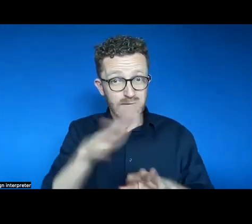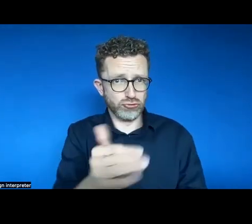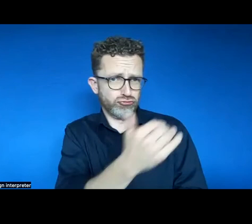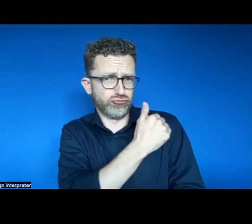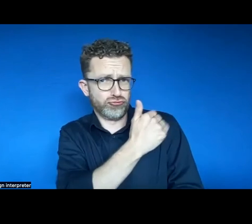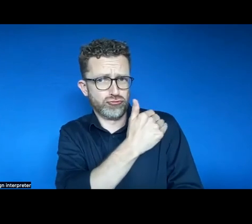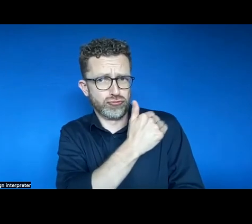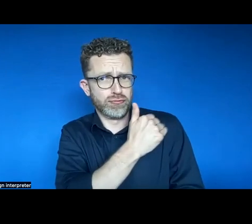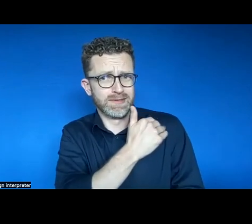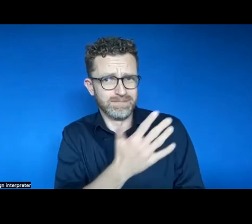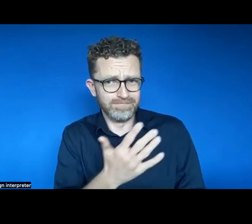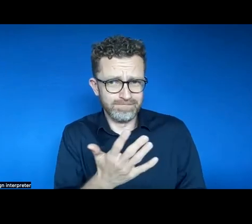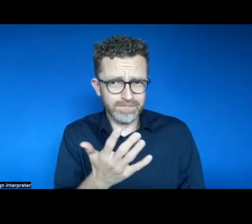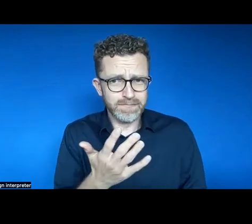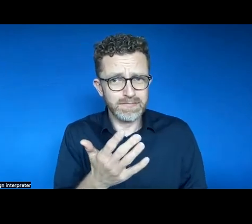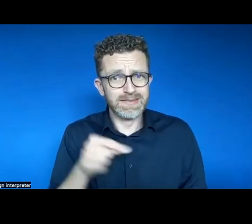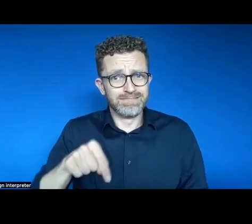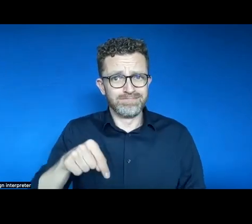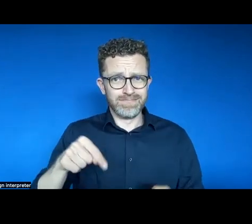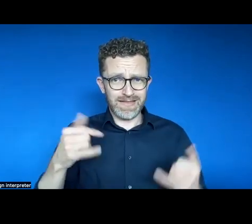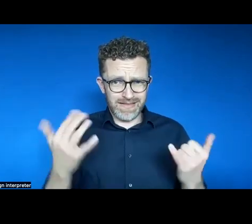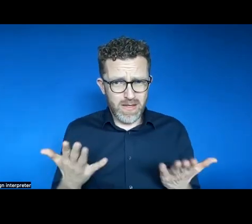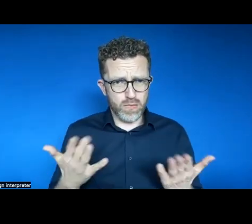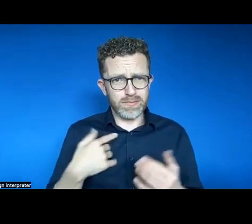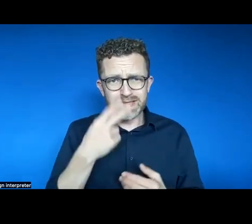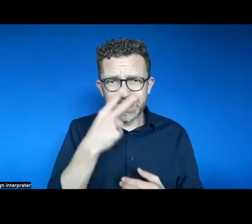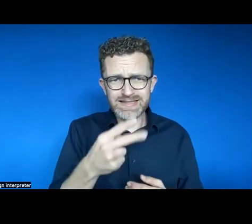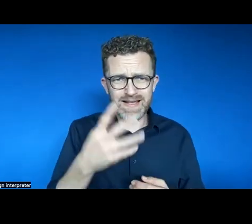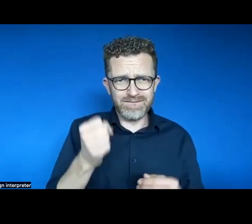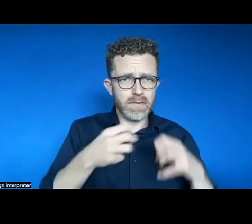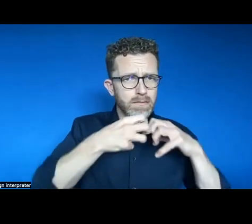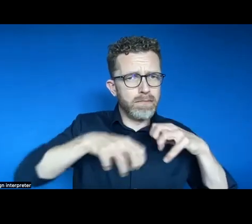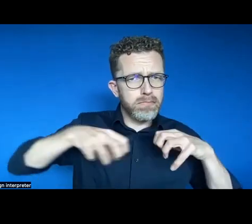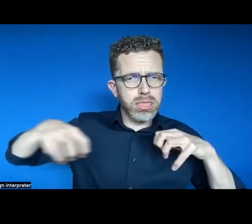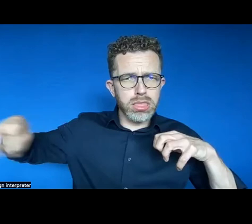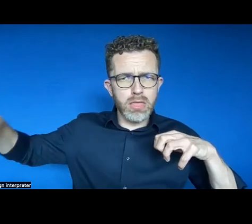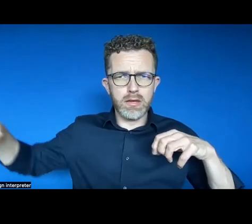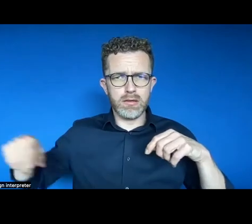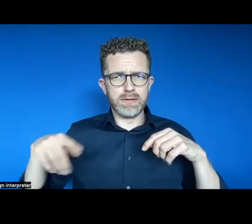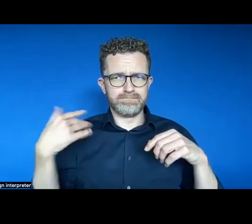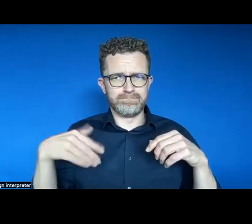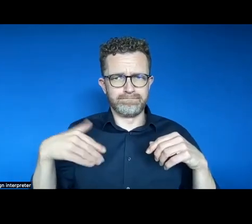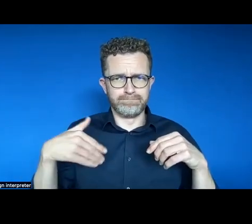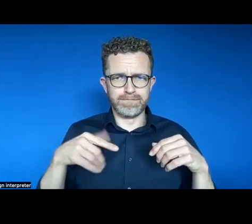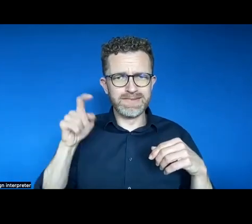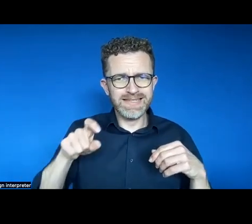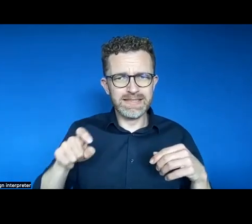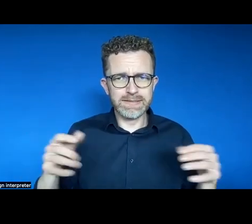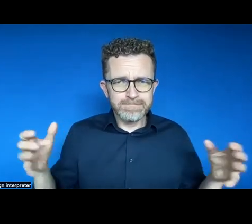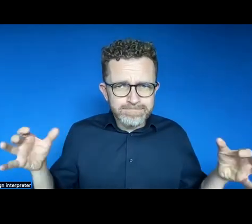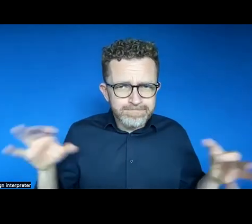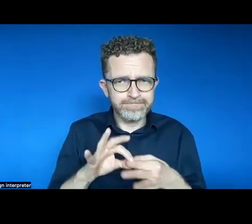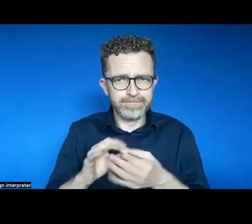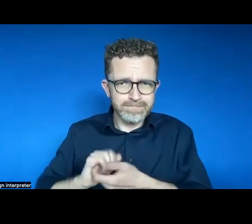on supporting localization aligned with the grand bargain, etc. So the best way that we can really support an inclusive